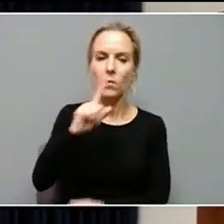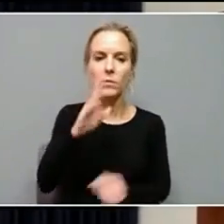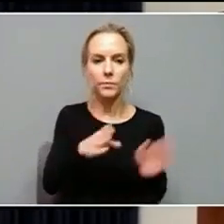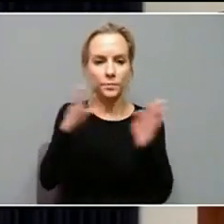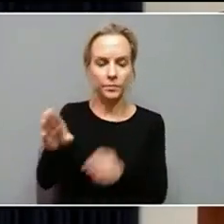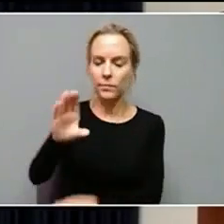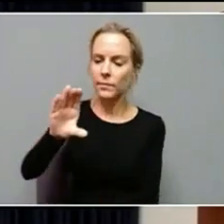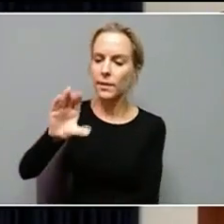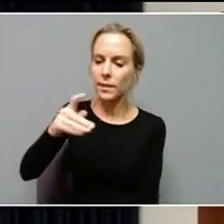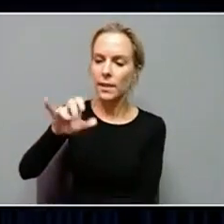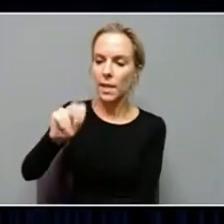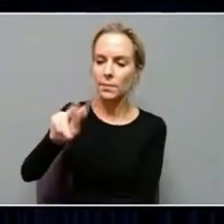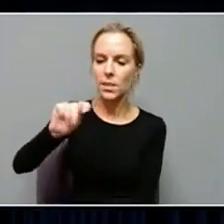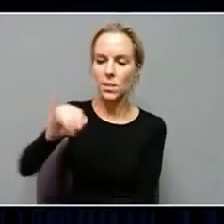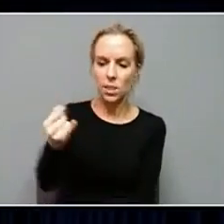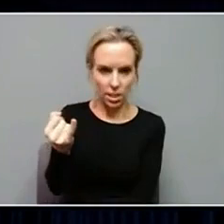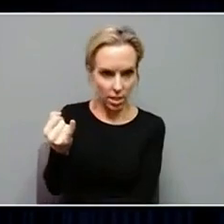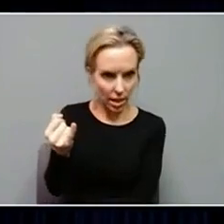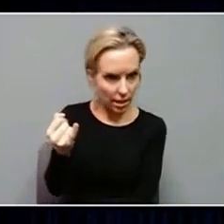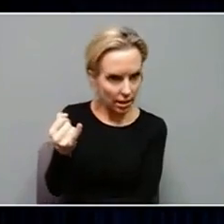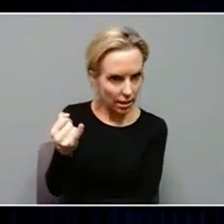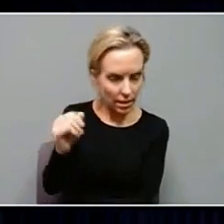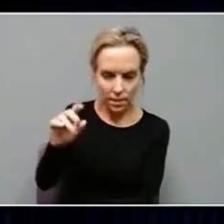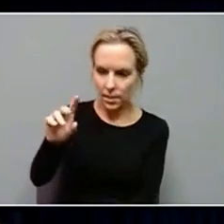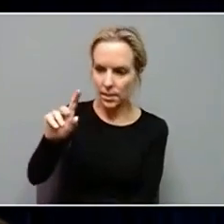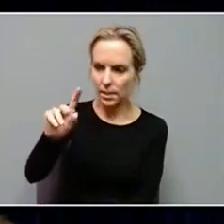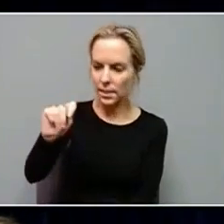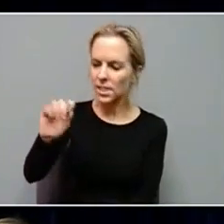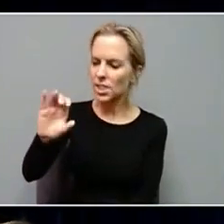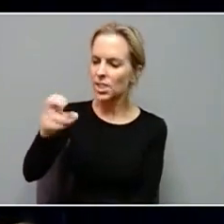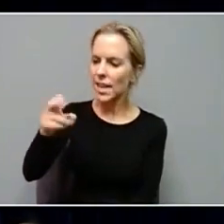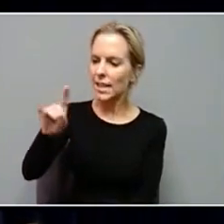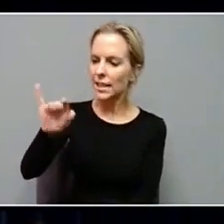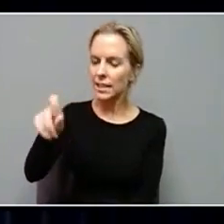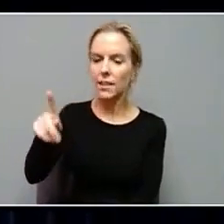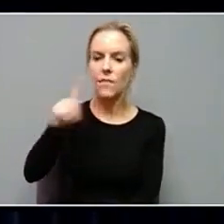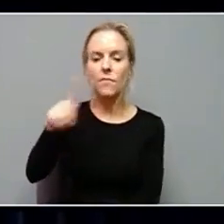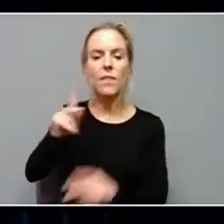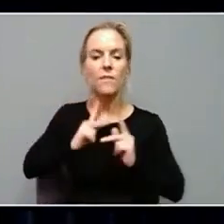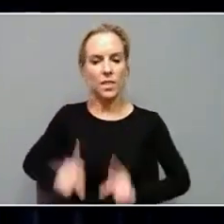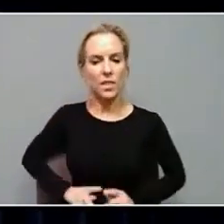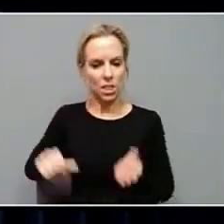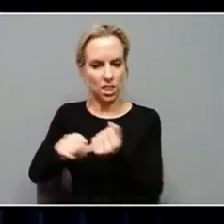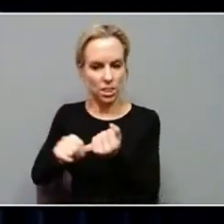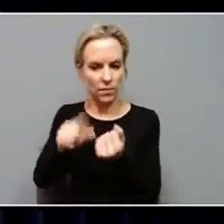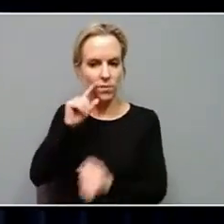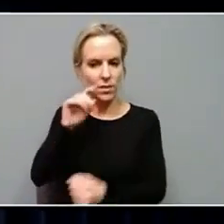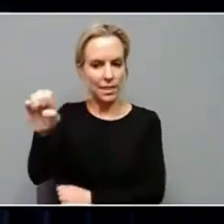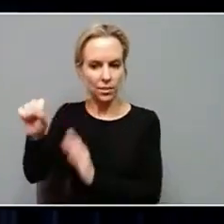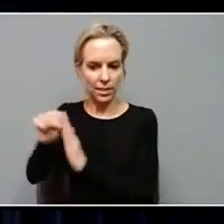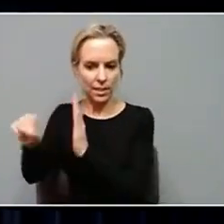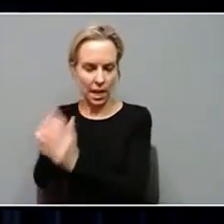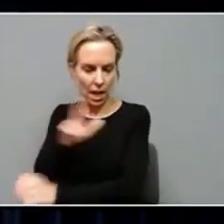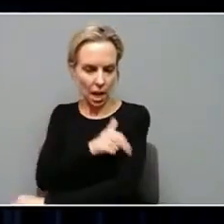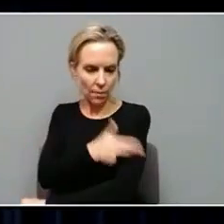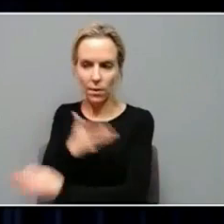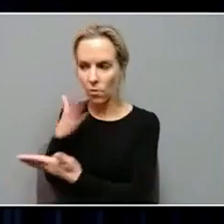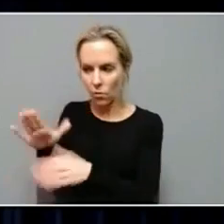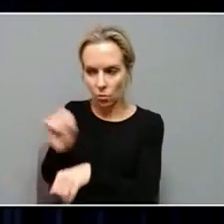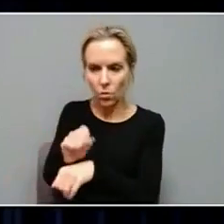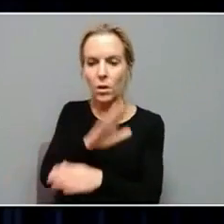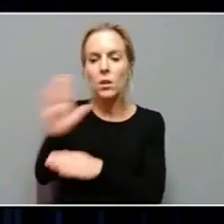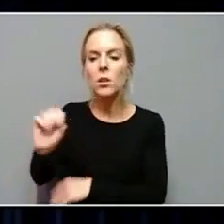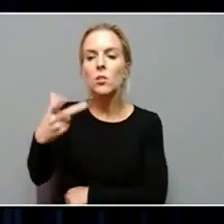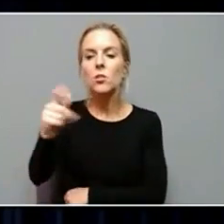TJ Shaddix, yes, a physician assistant for Eastern State Hospital. Thank you for that work. And Sergeant